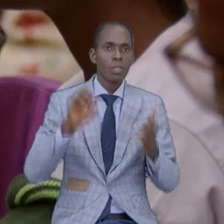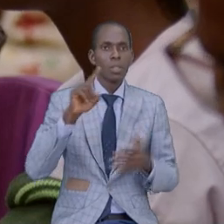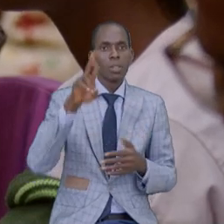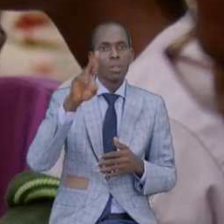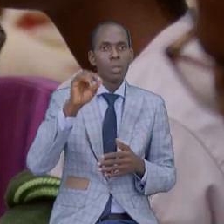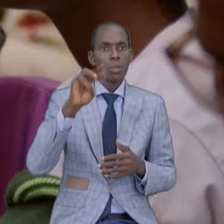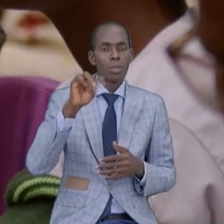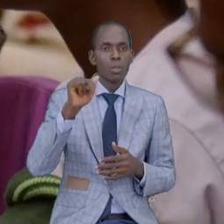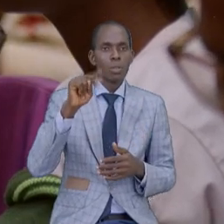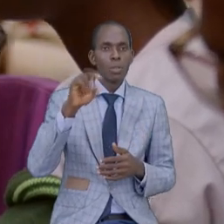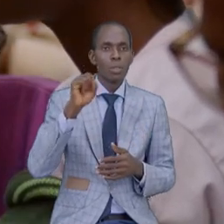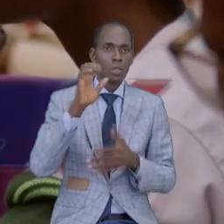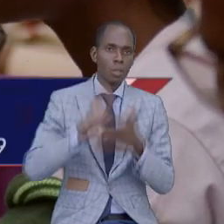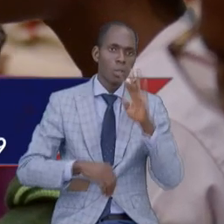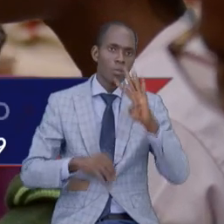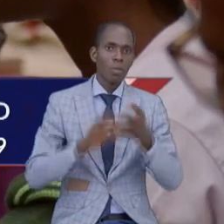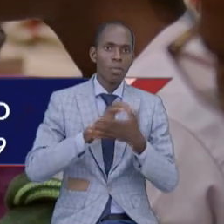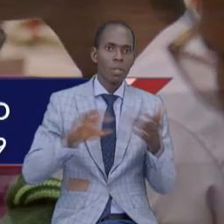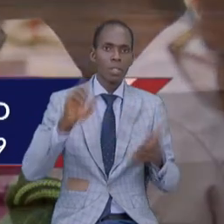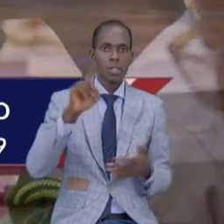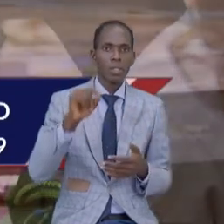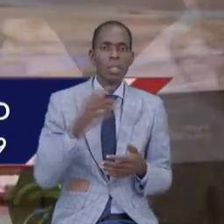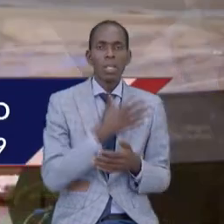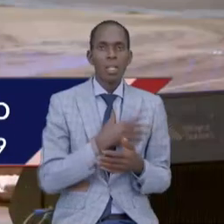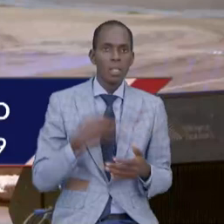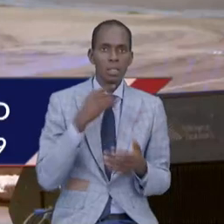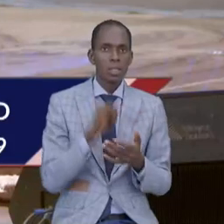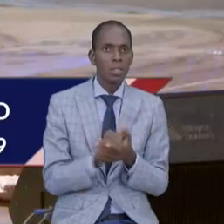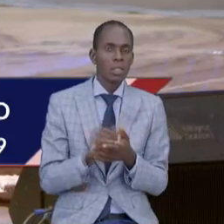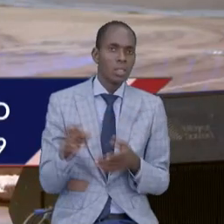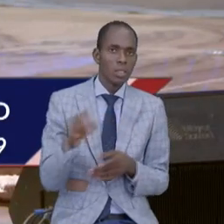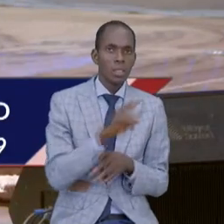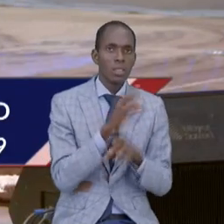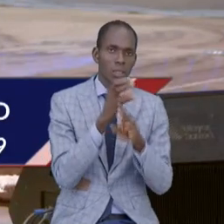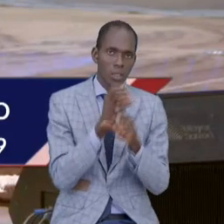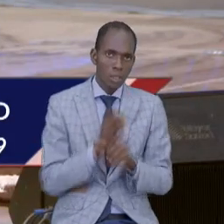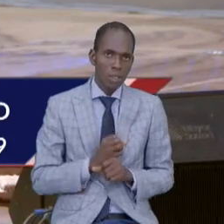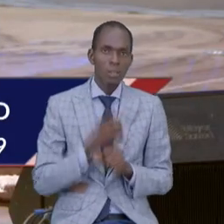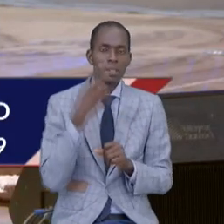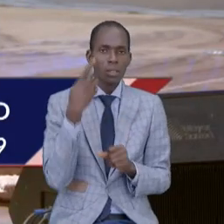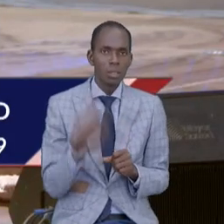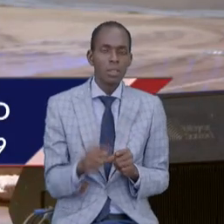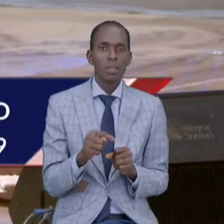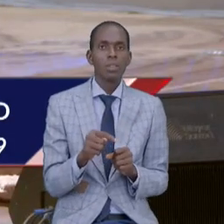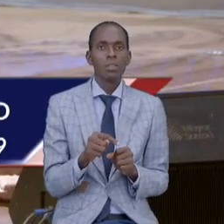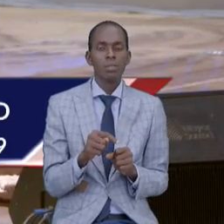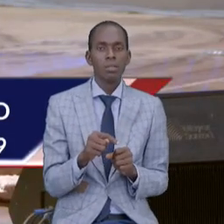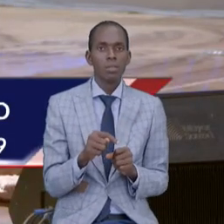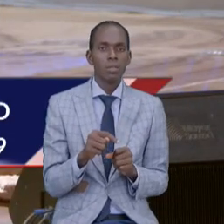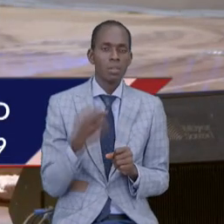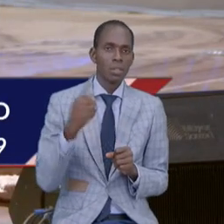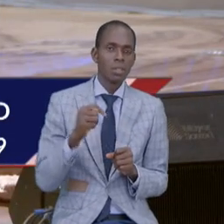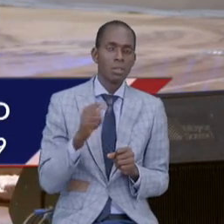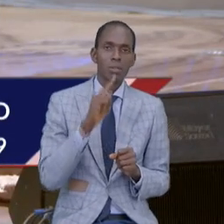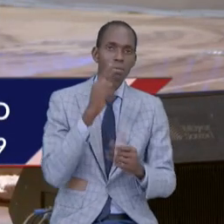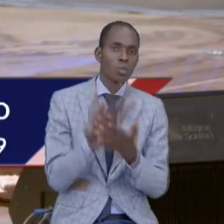Romans chapter 4, verse 11. And he received the sign of circumcision, is a seal